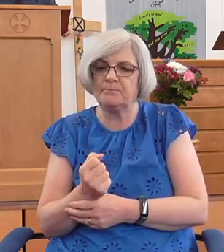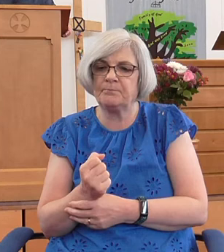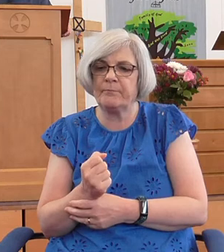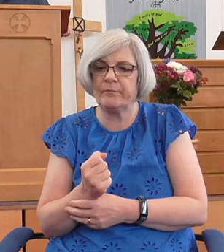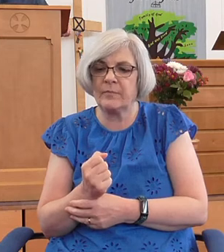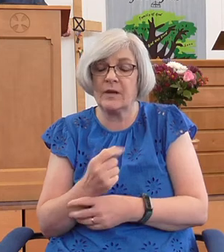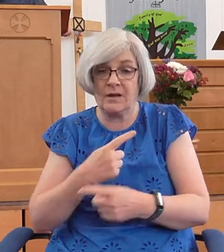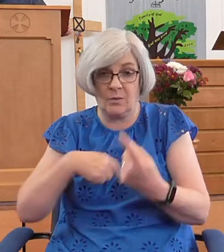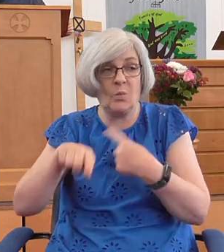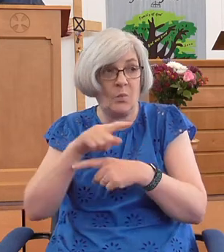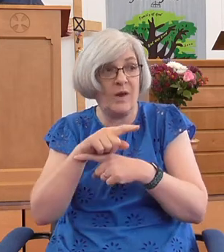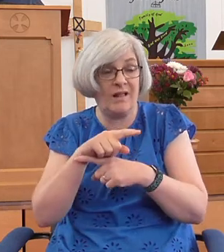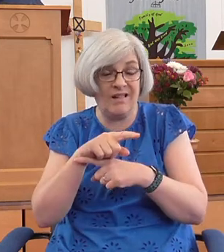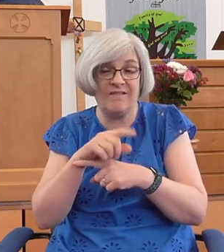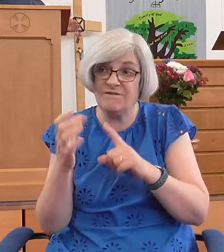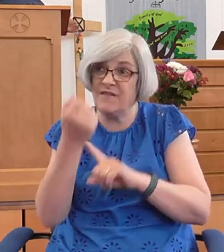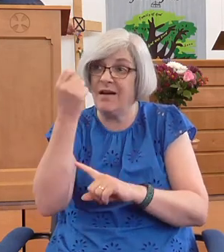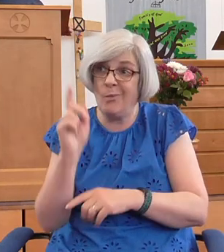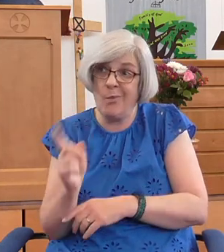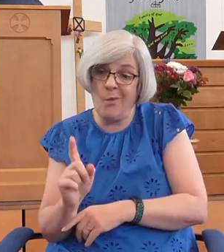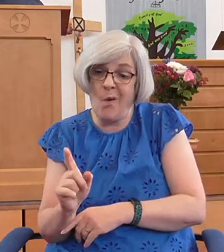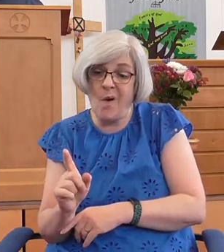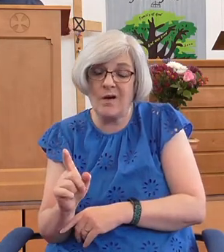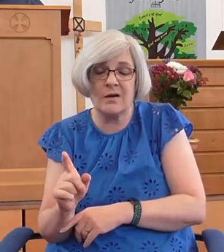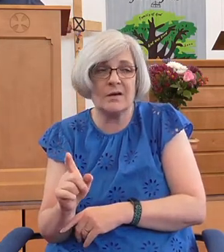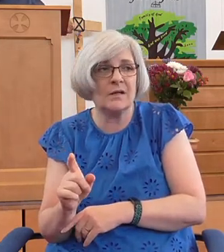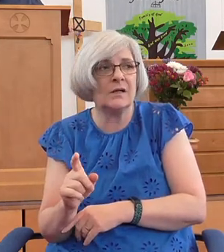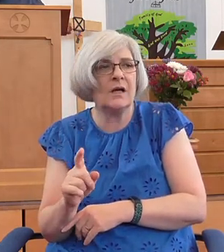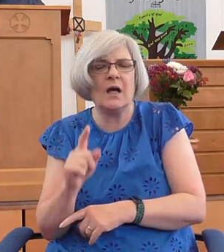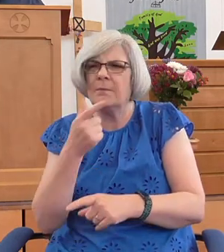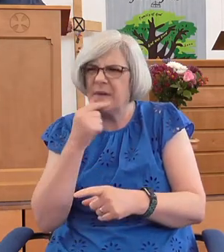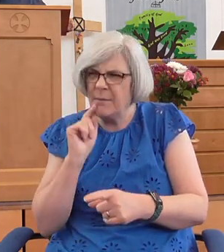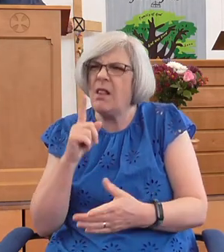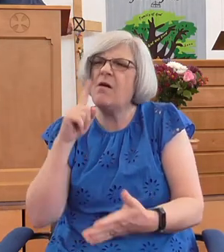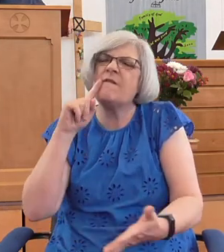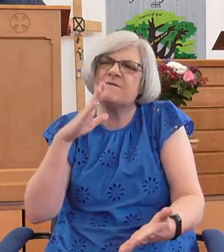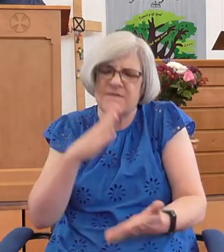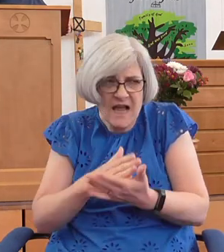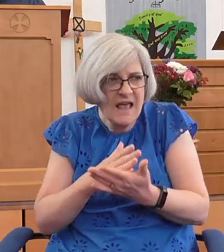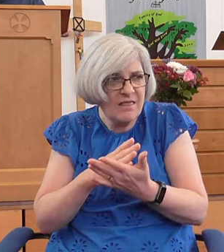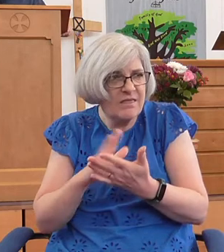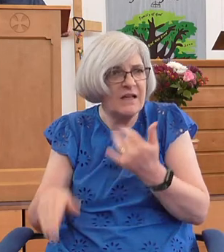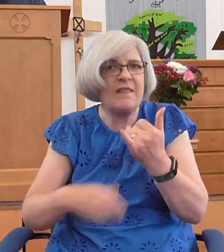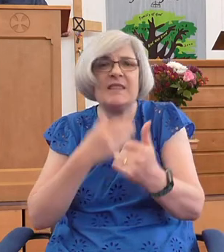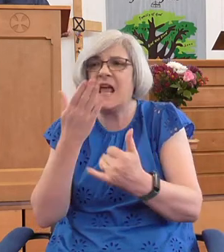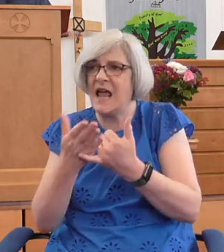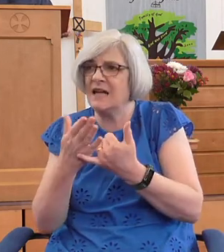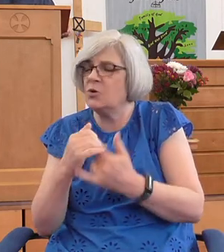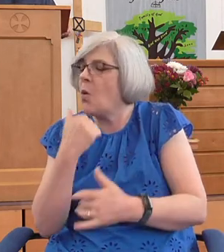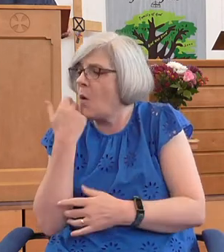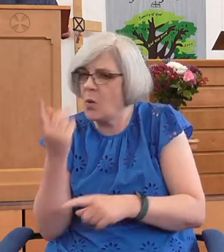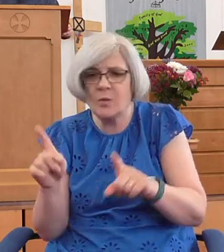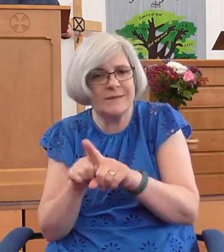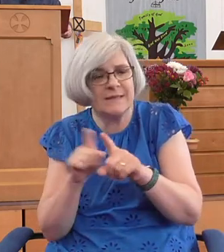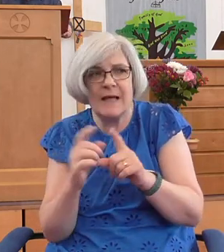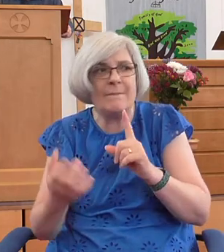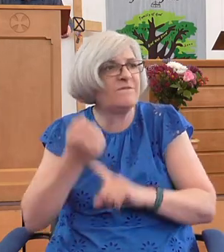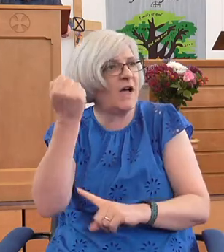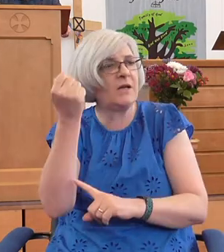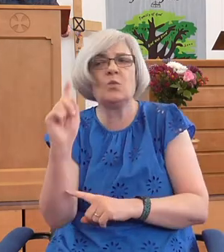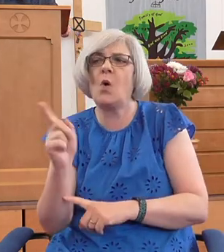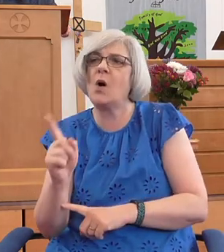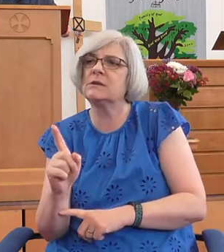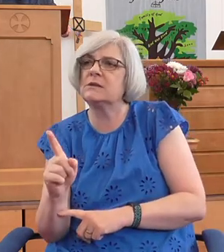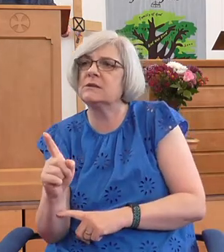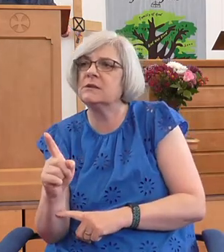And we will find, as people of faith in the end always find, the truth